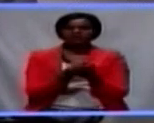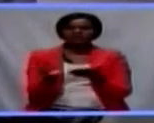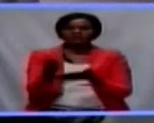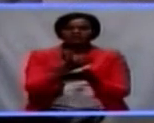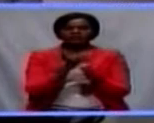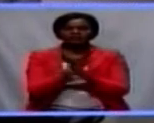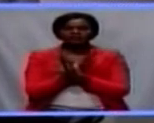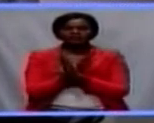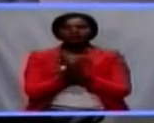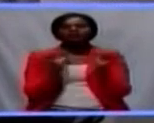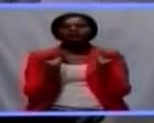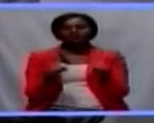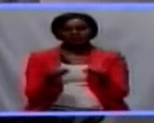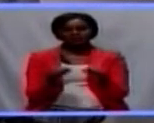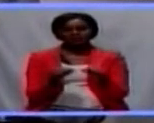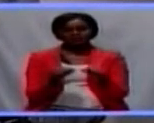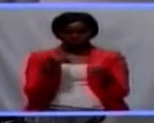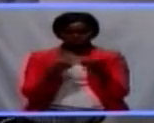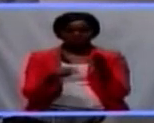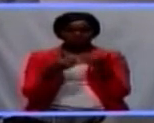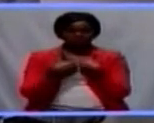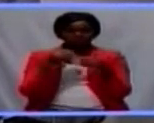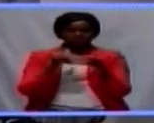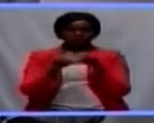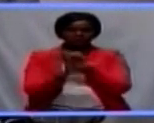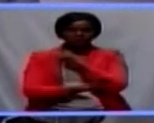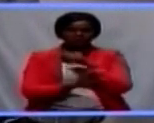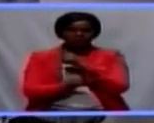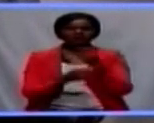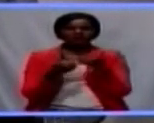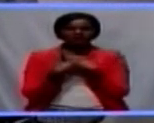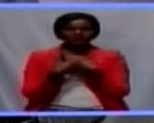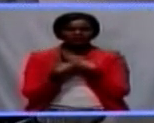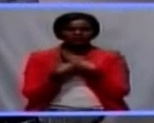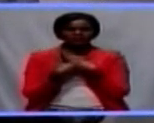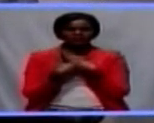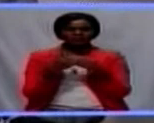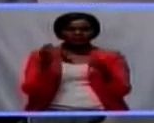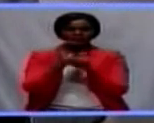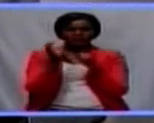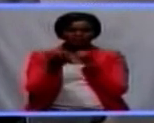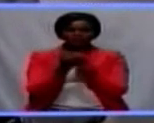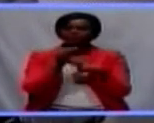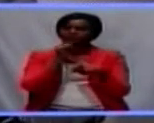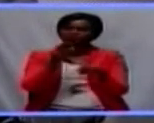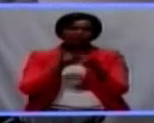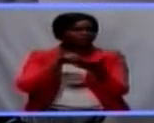is capable of doing that. What we have had in this country has been a culture of